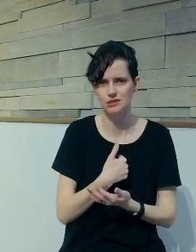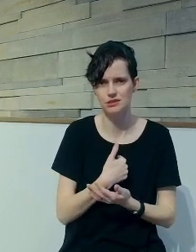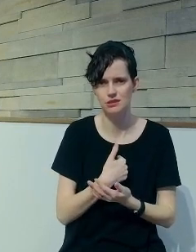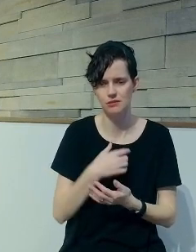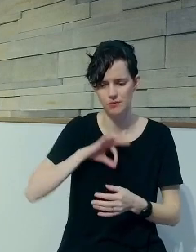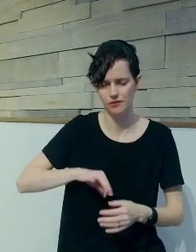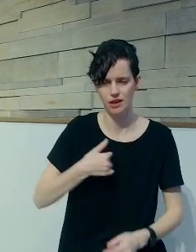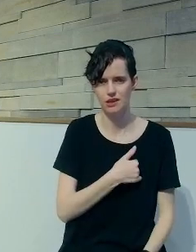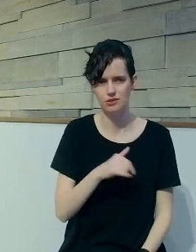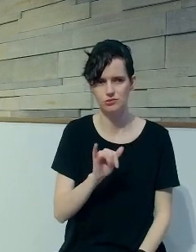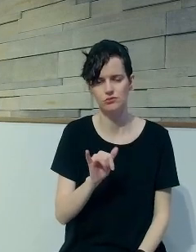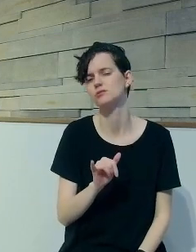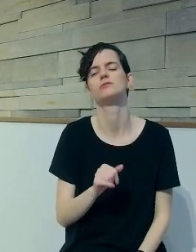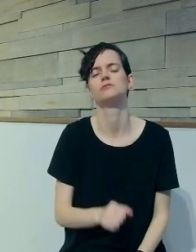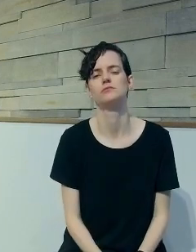well.